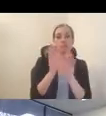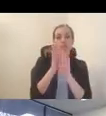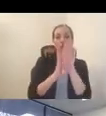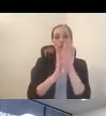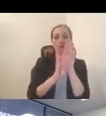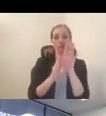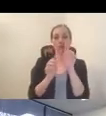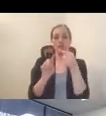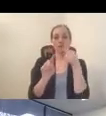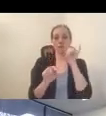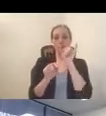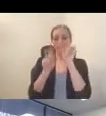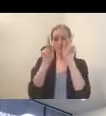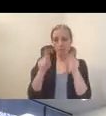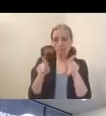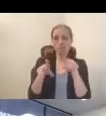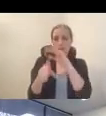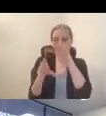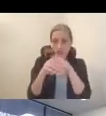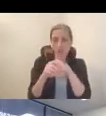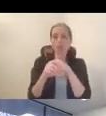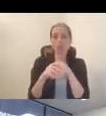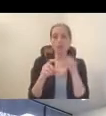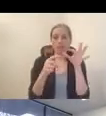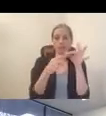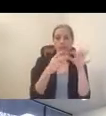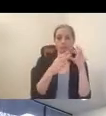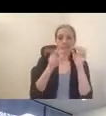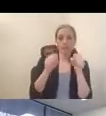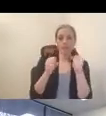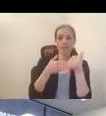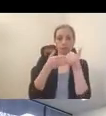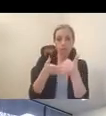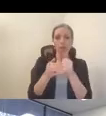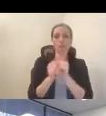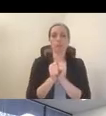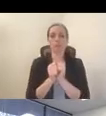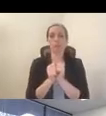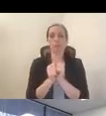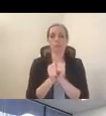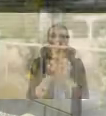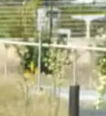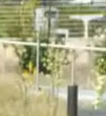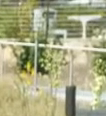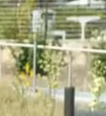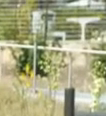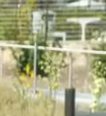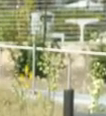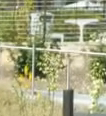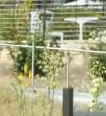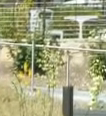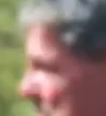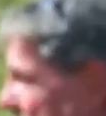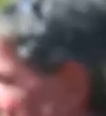that they choose to help them, and it can include services and supports that are not funded in the service system. But those services